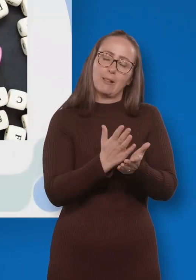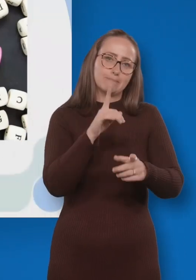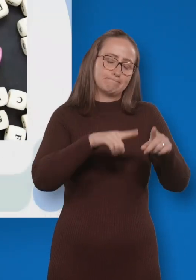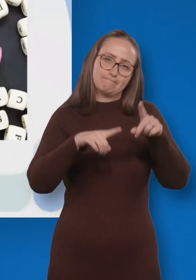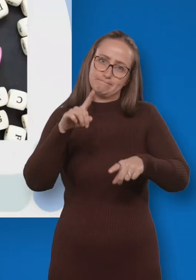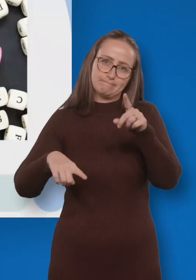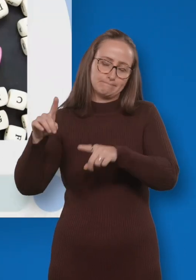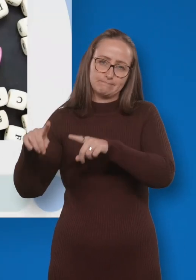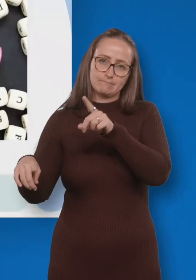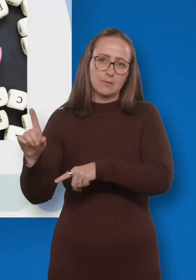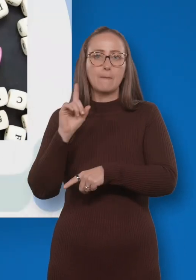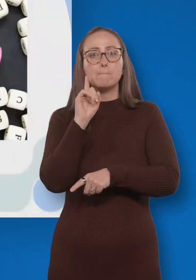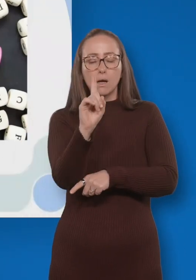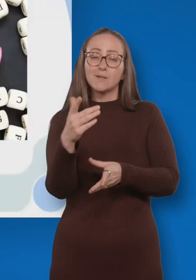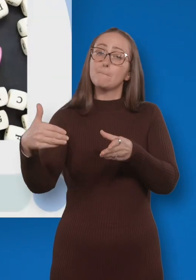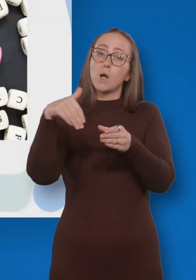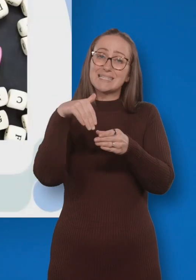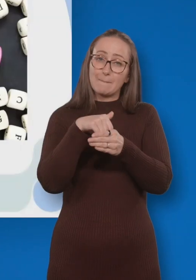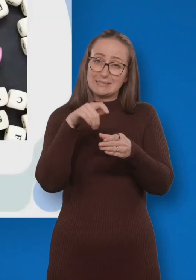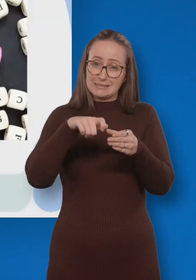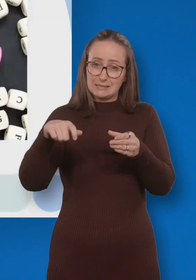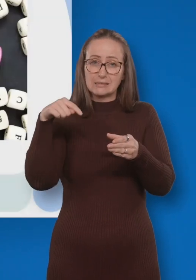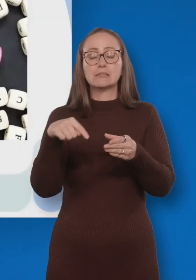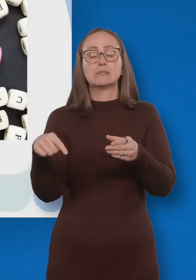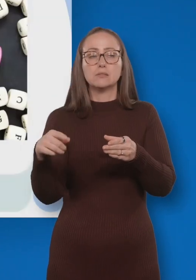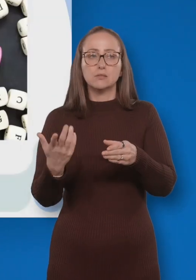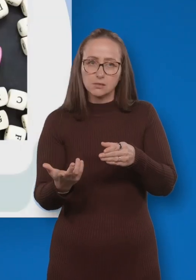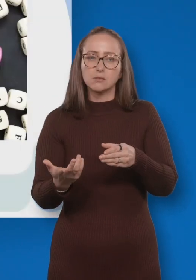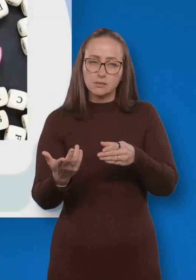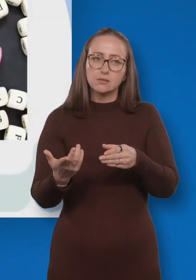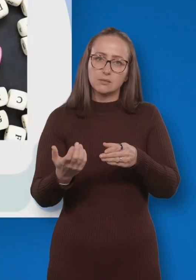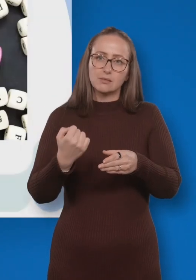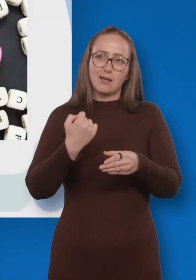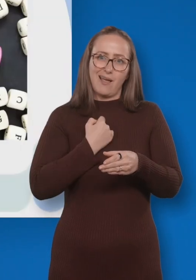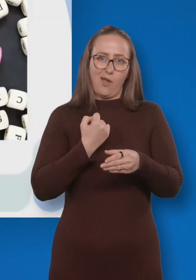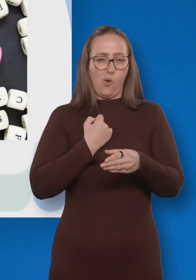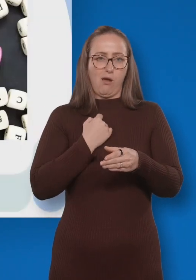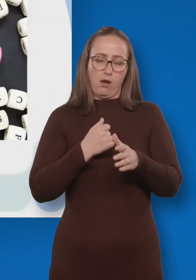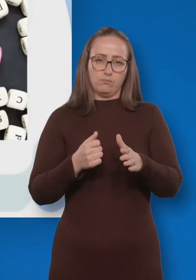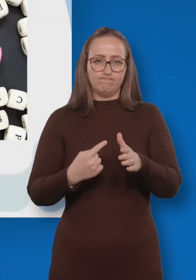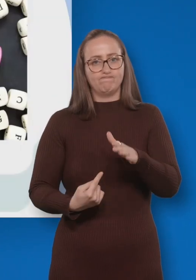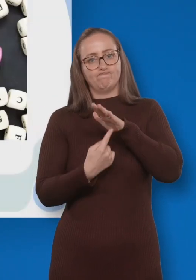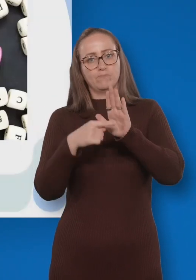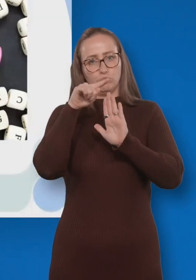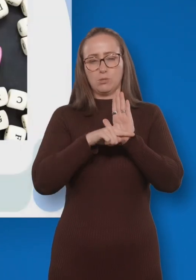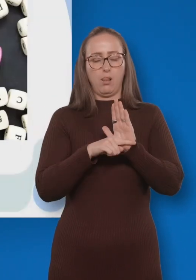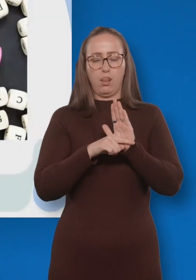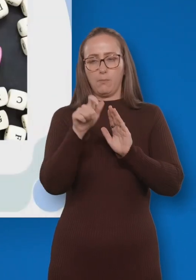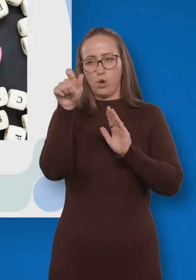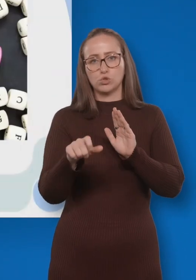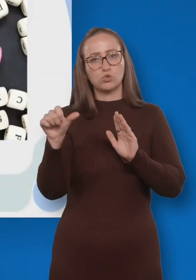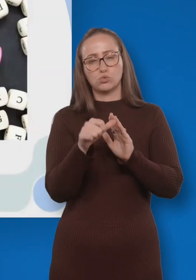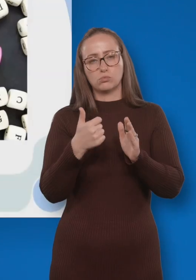varies. But in terms of participants, I think our core principle is always that no one should ever be out